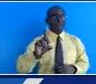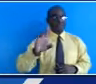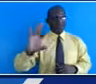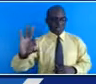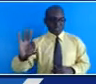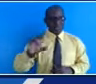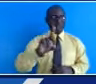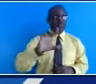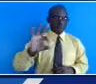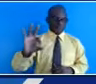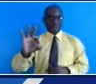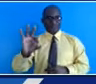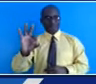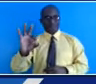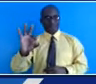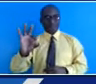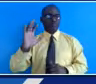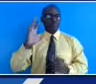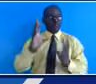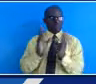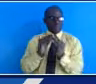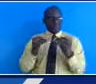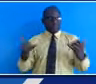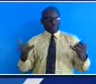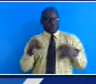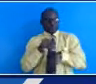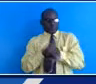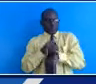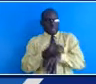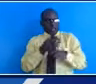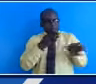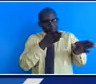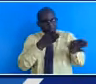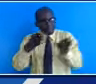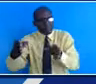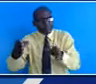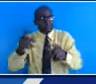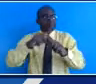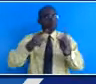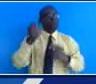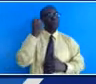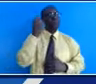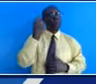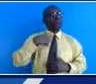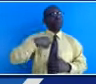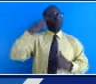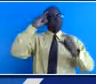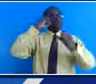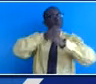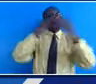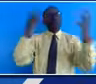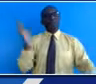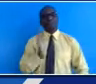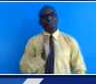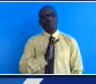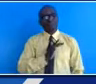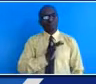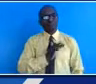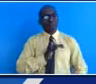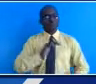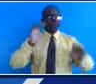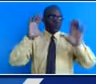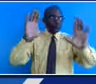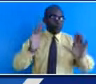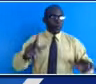are fantastic. I really don't care which way it goes. I'm just looking forward to finding out that tomorrow so we can make the adjustments to make it